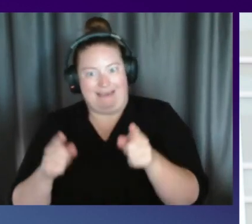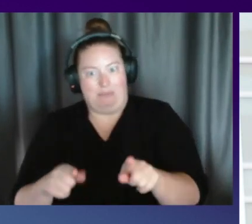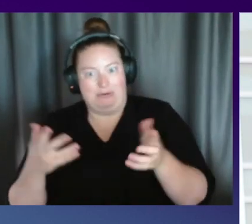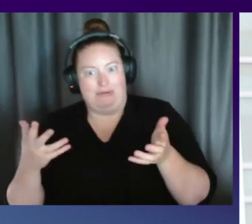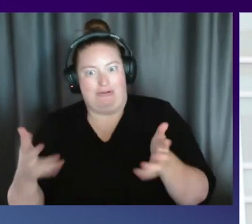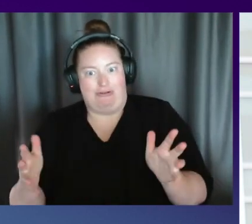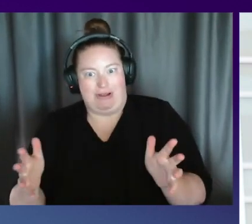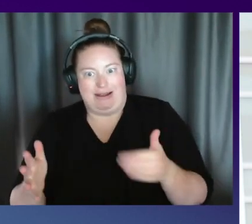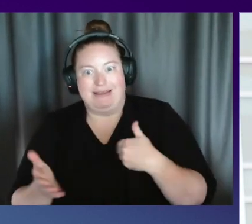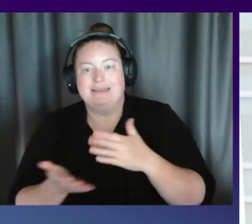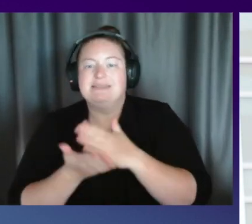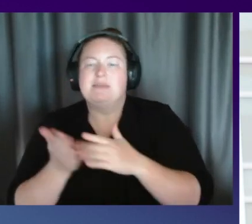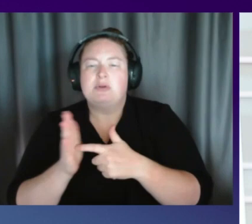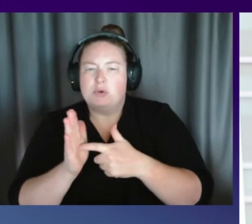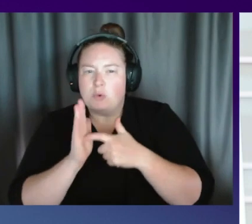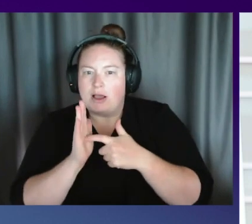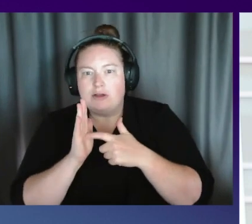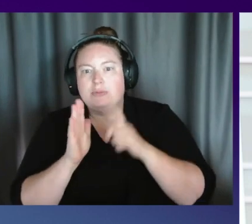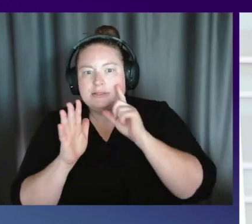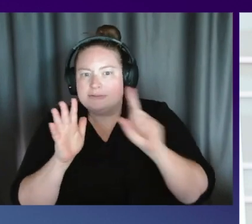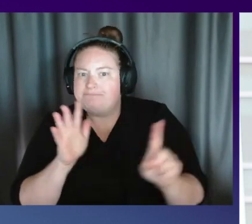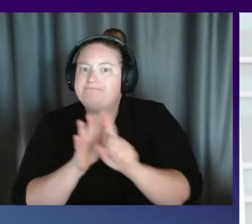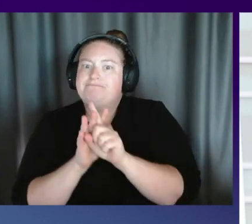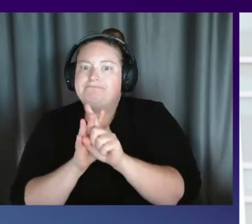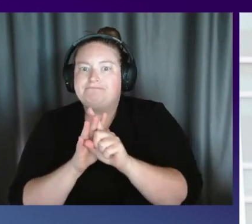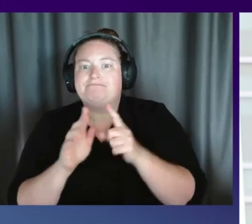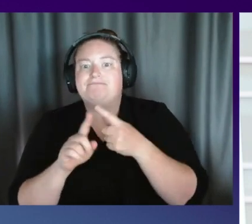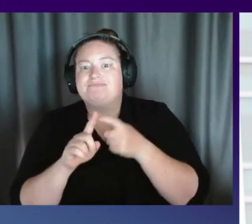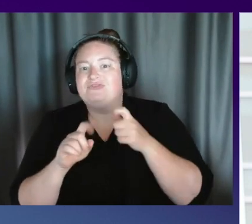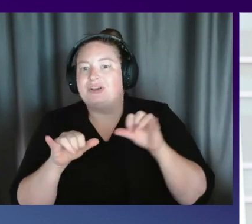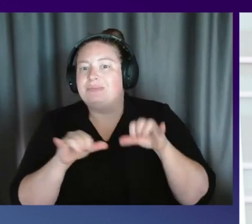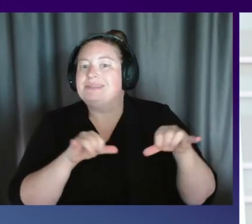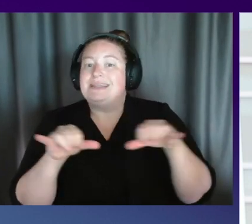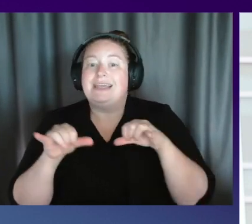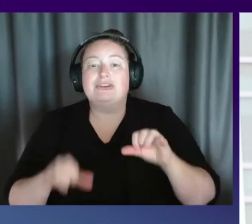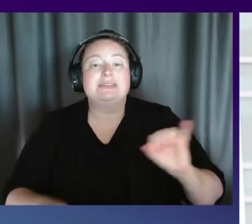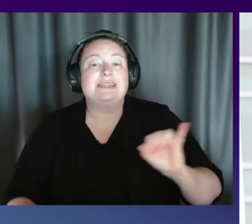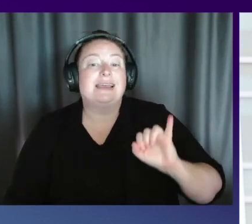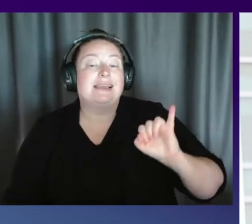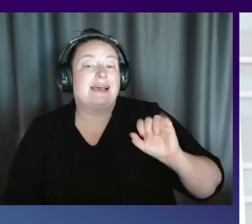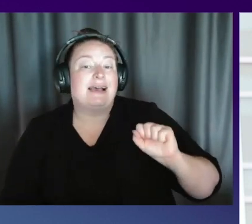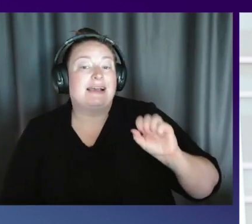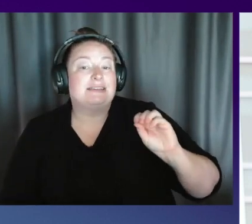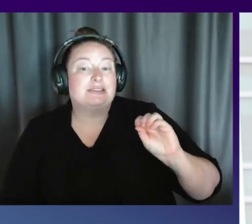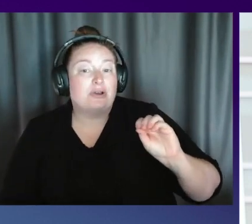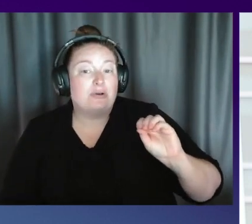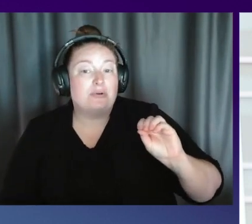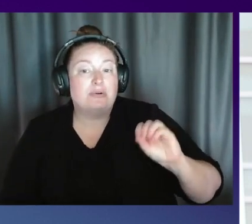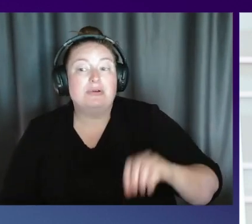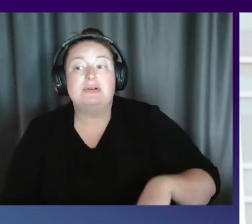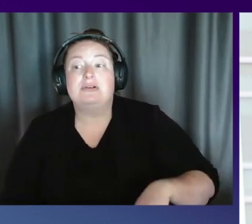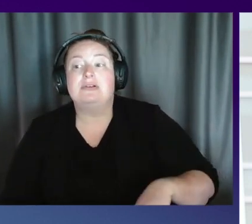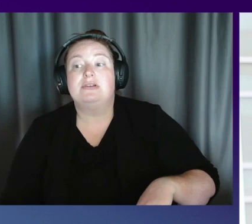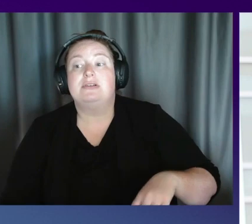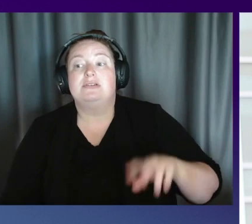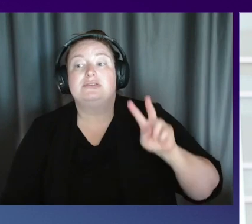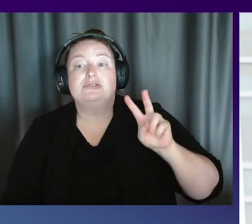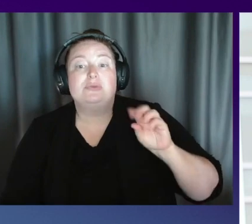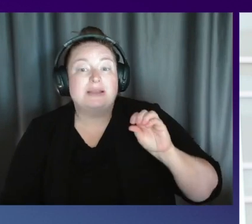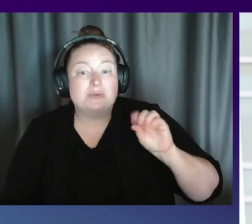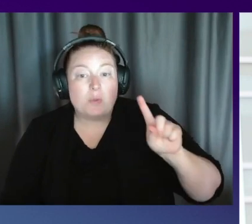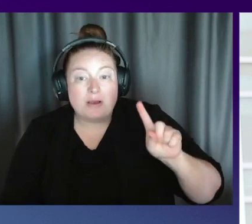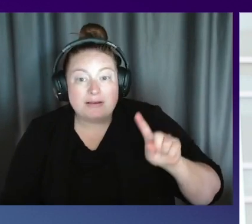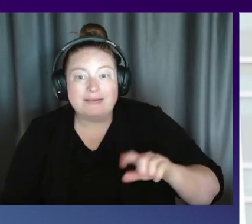some of the requirements that are coming from standards like ISO 42001, which is